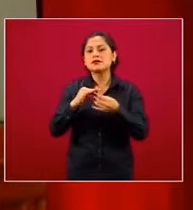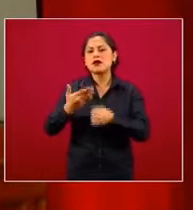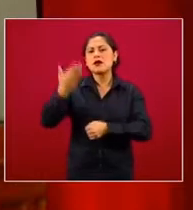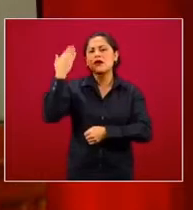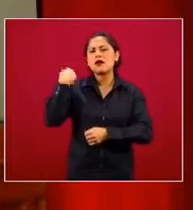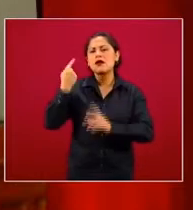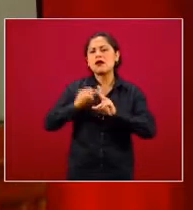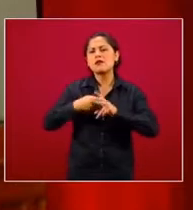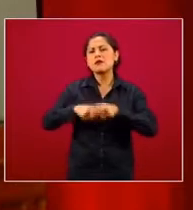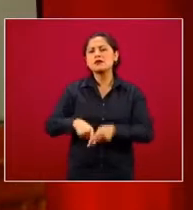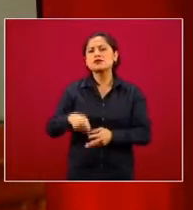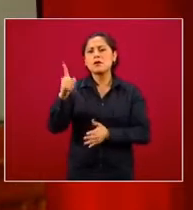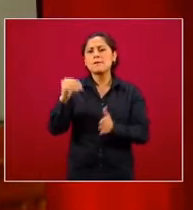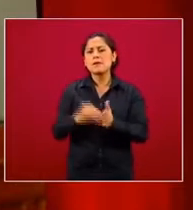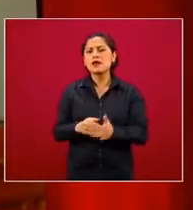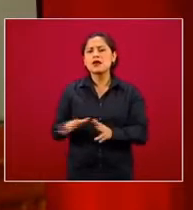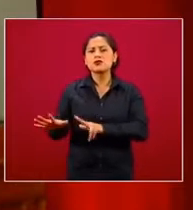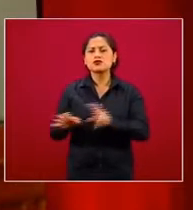1898,